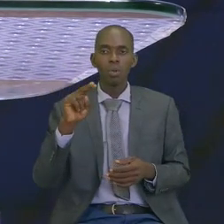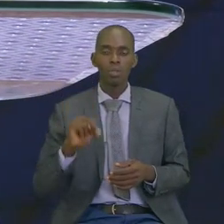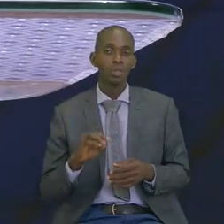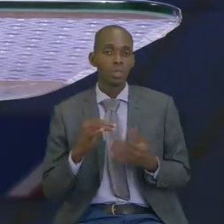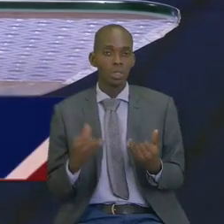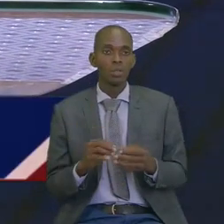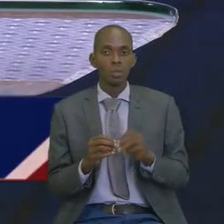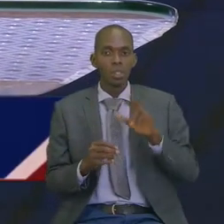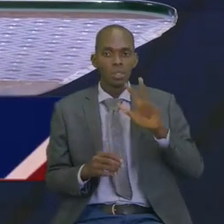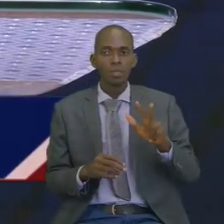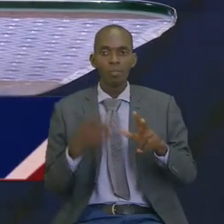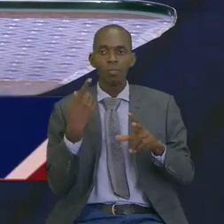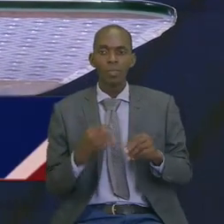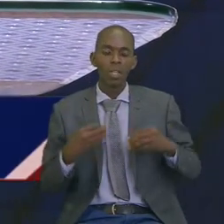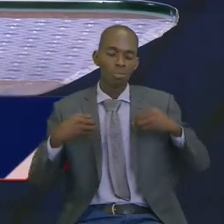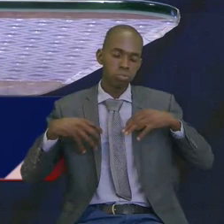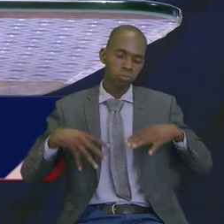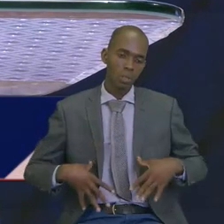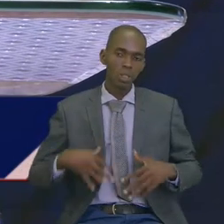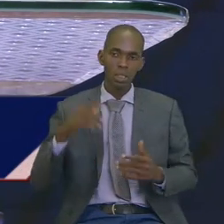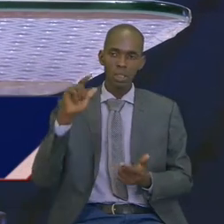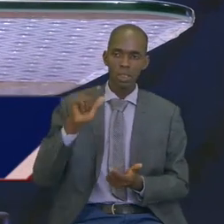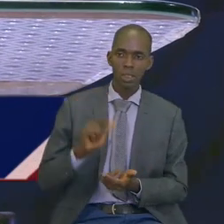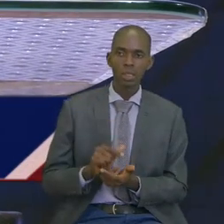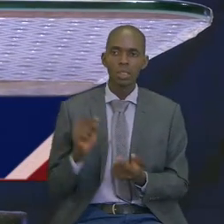perplexing decline till their